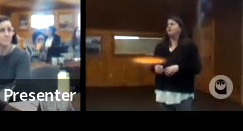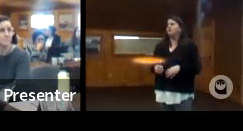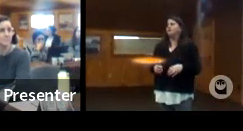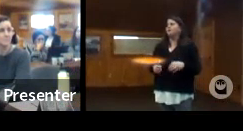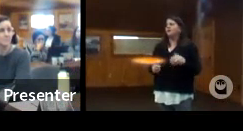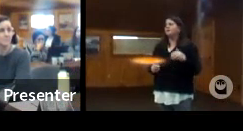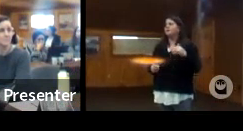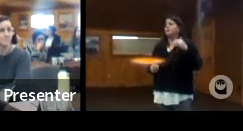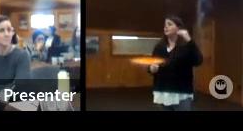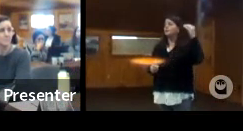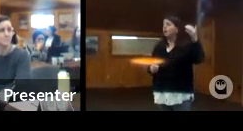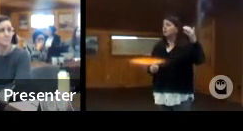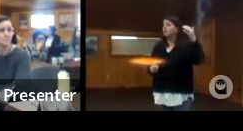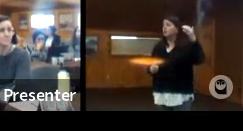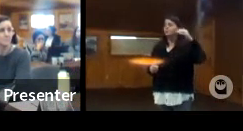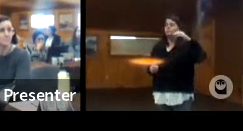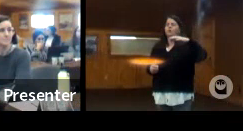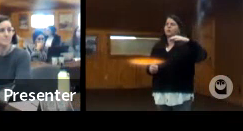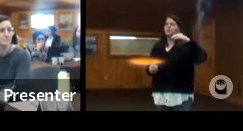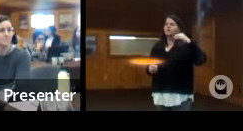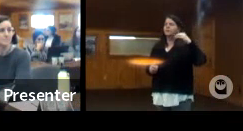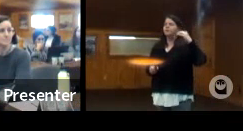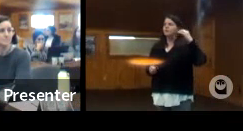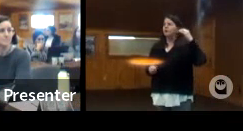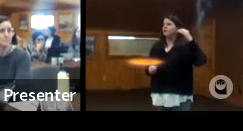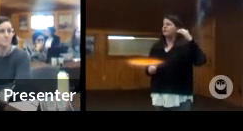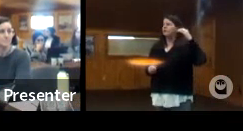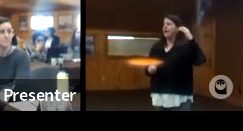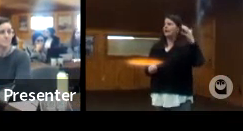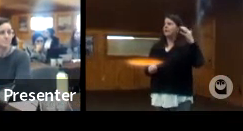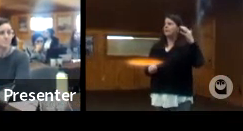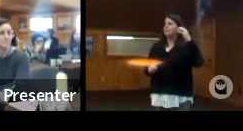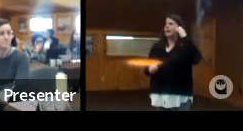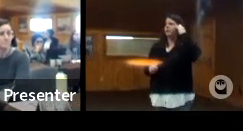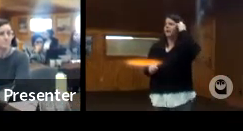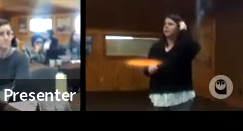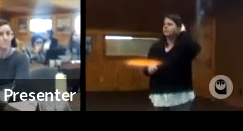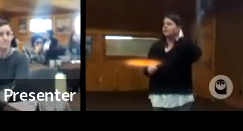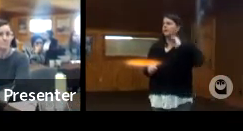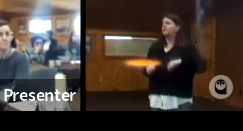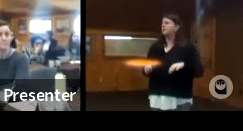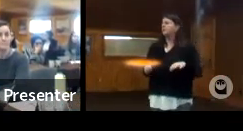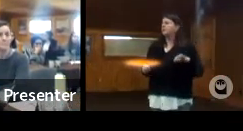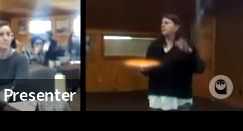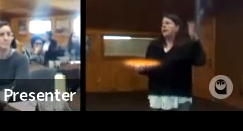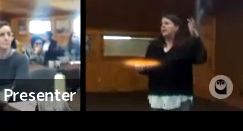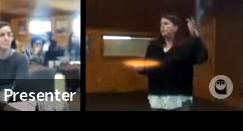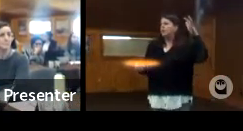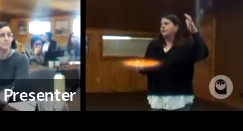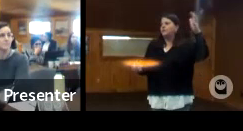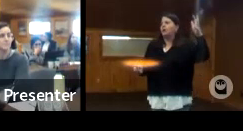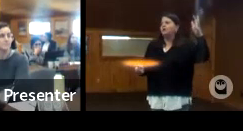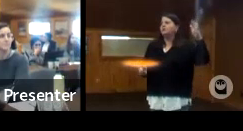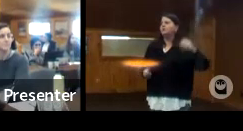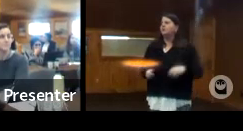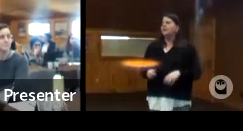as a prosecutor is when you get someone who is a doctor or someone who's got, you know, this academic background, and they just want to dazzle